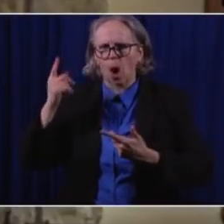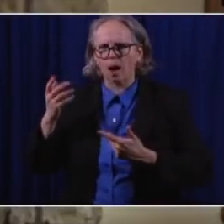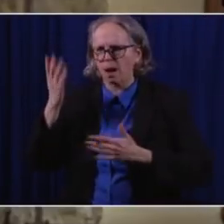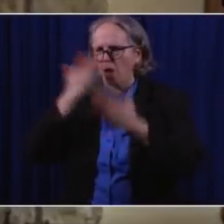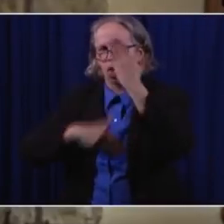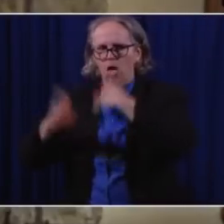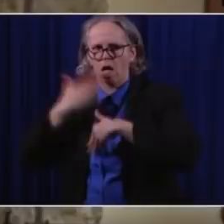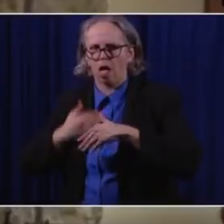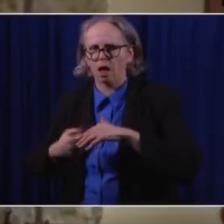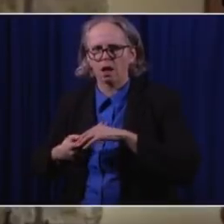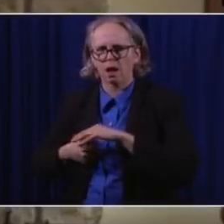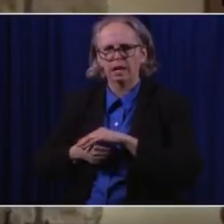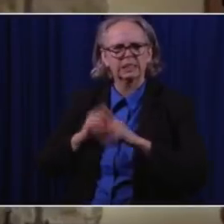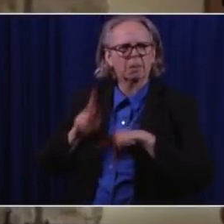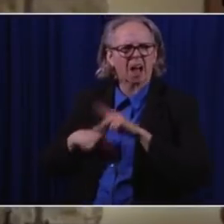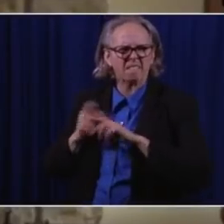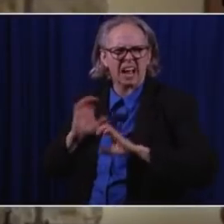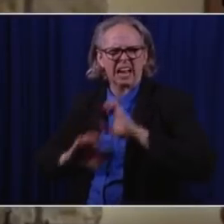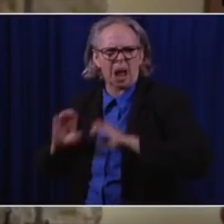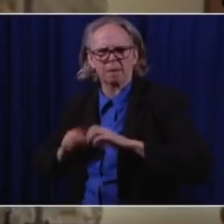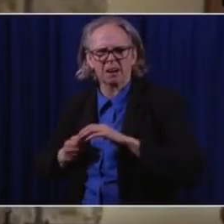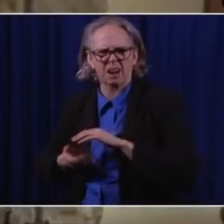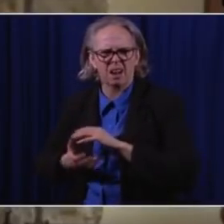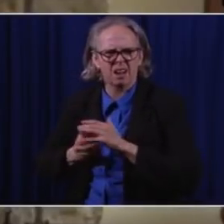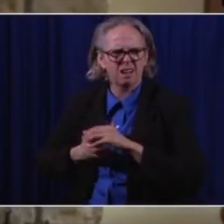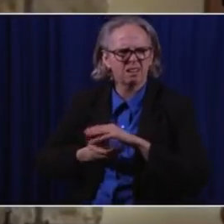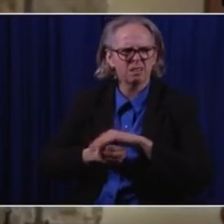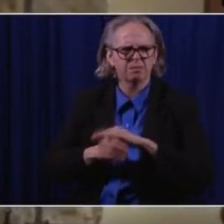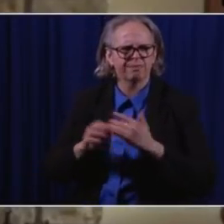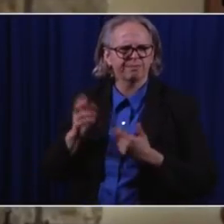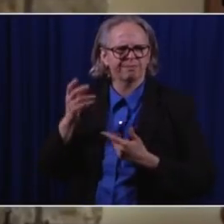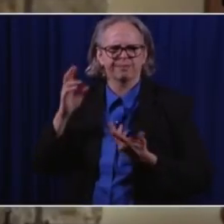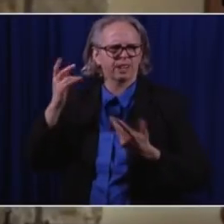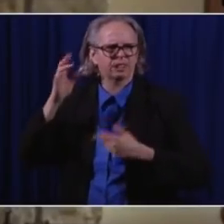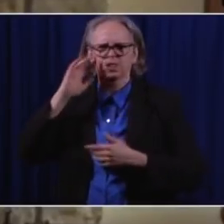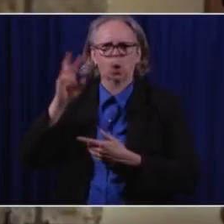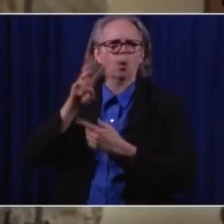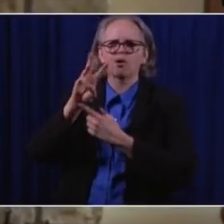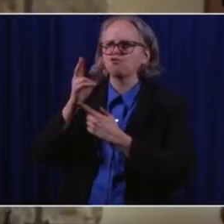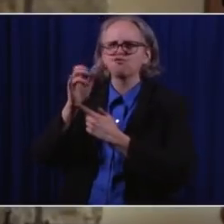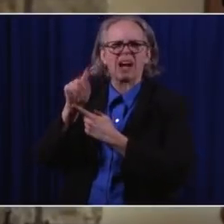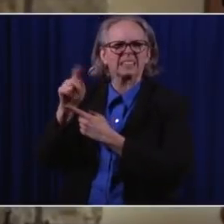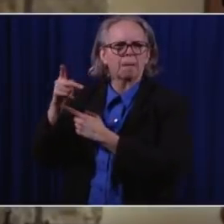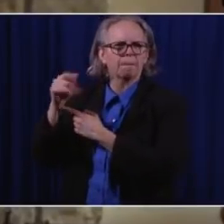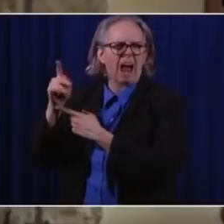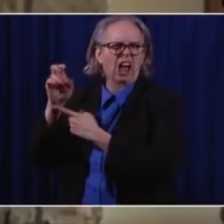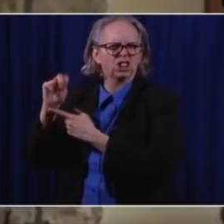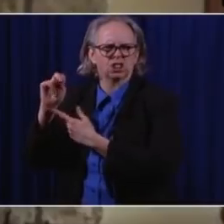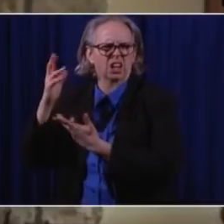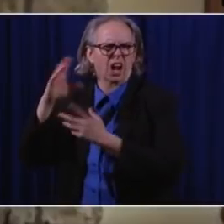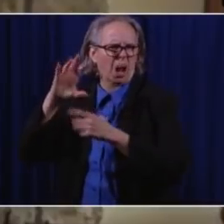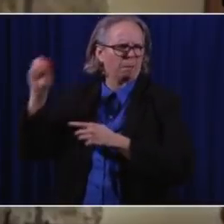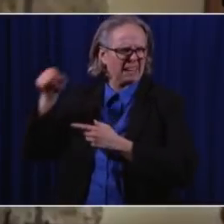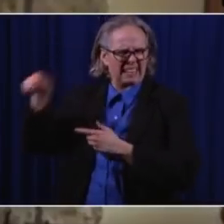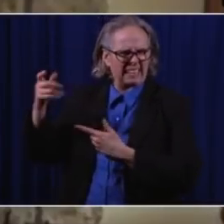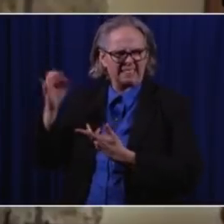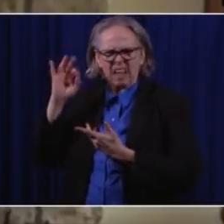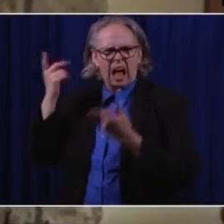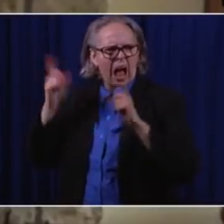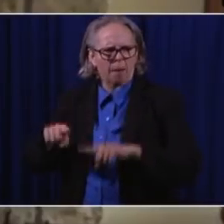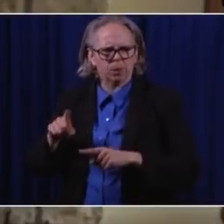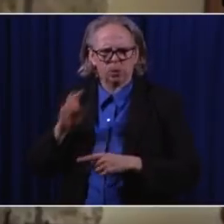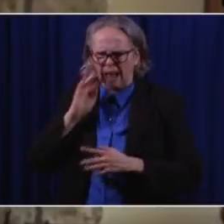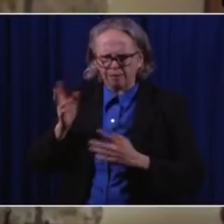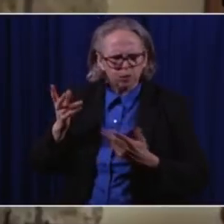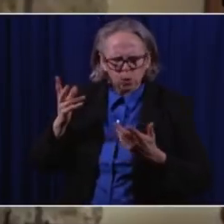Air Force Base. Our state would need to respond quickly to quarantine the area to stop its spread. Yet